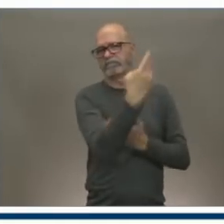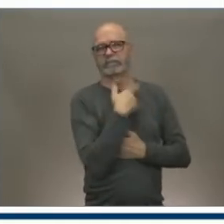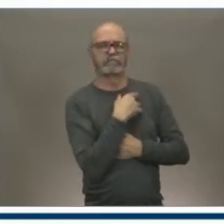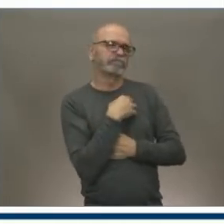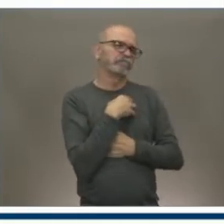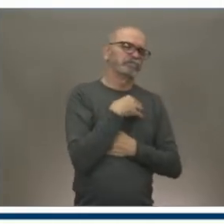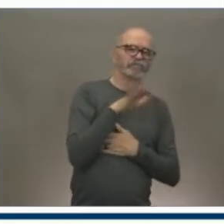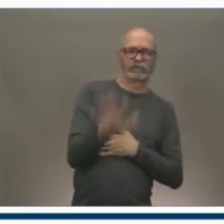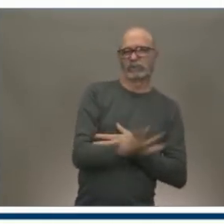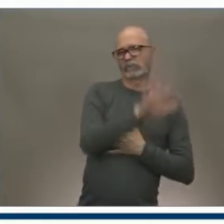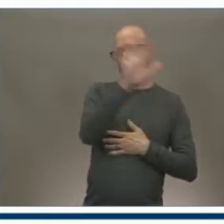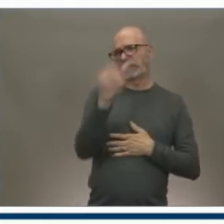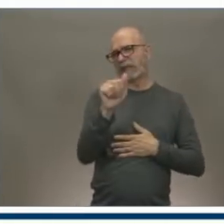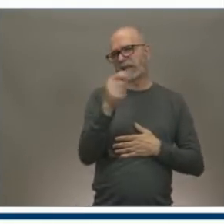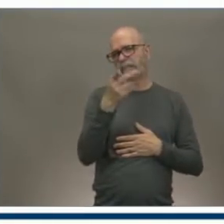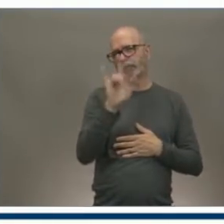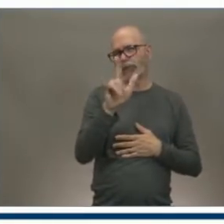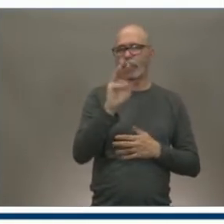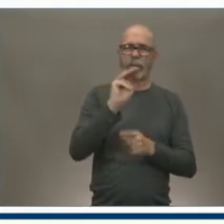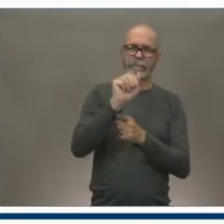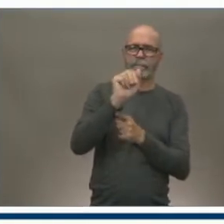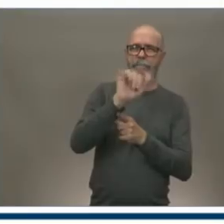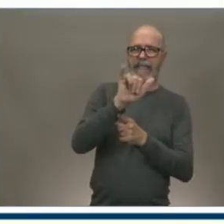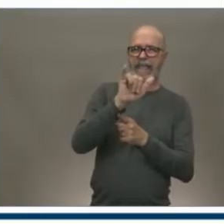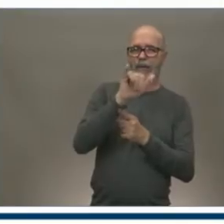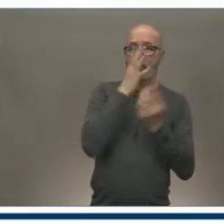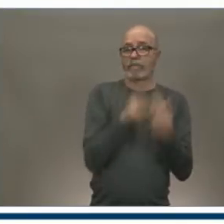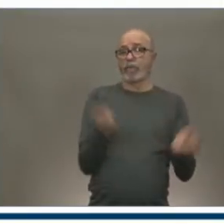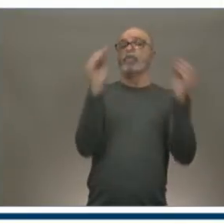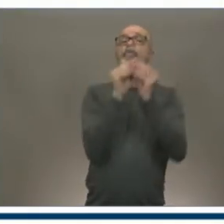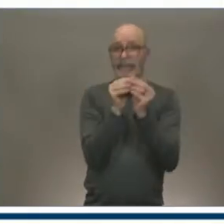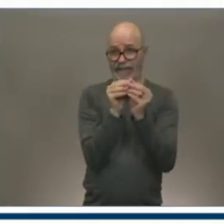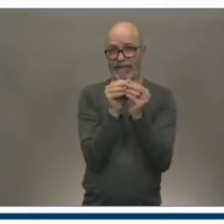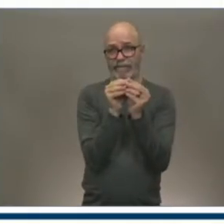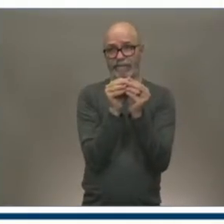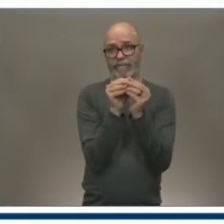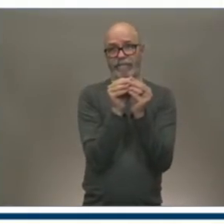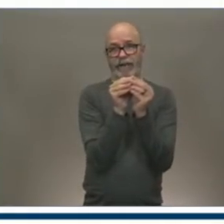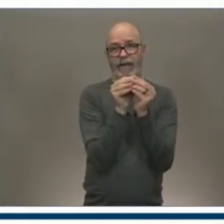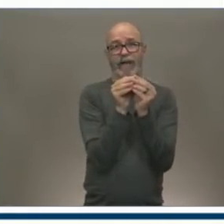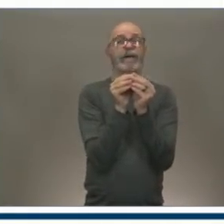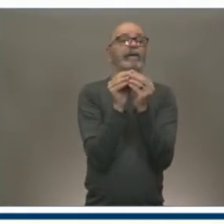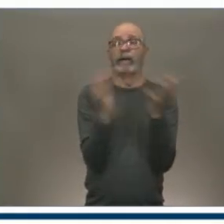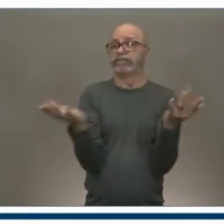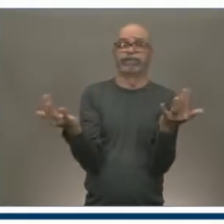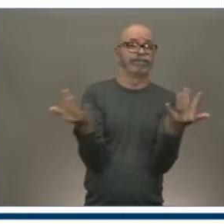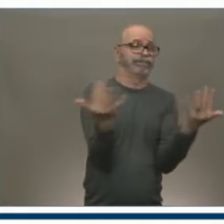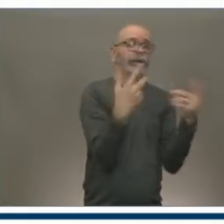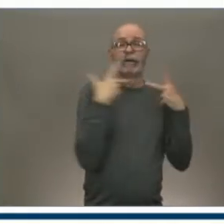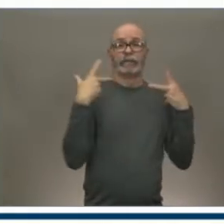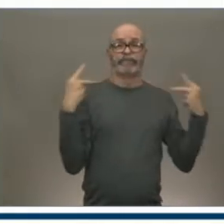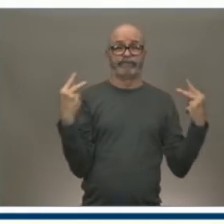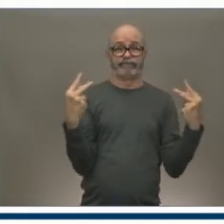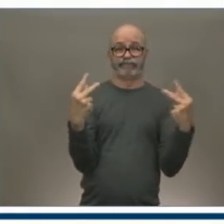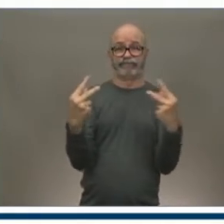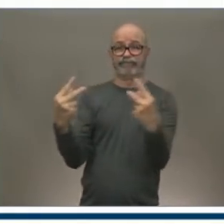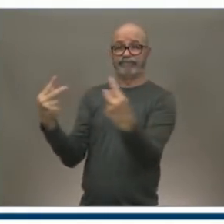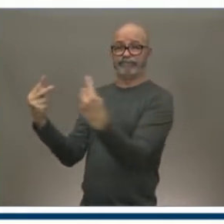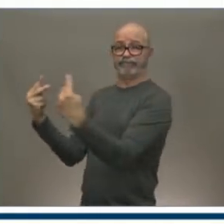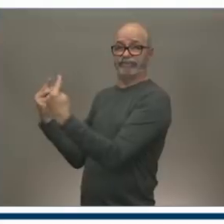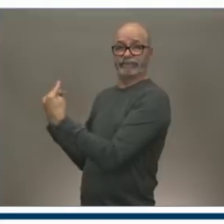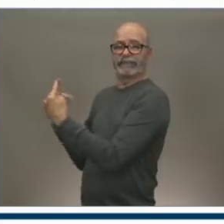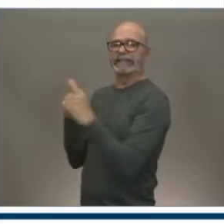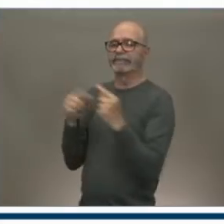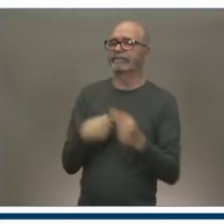or May, we will be increasing the ways Nova Scotians can get their vaccine. 3 main models of